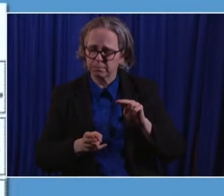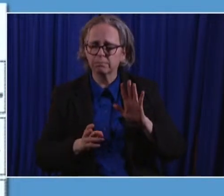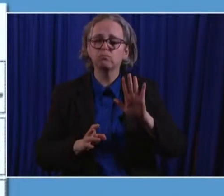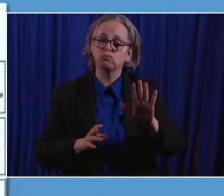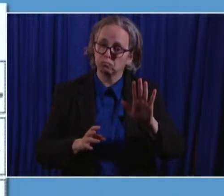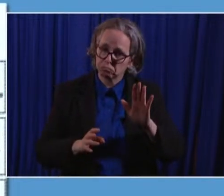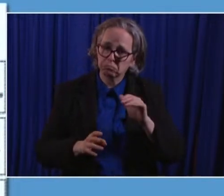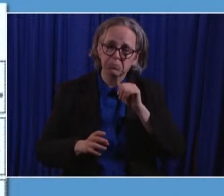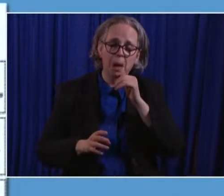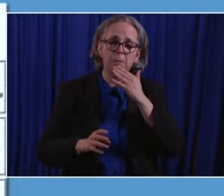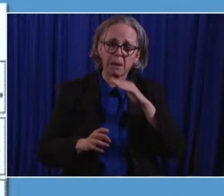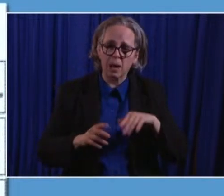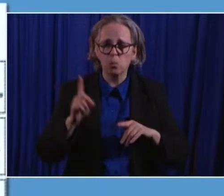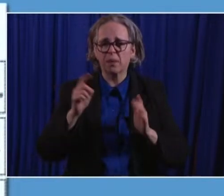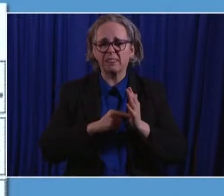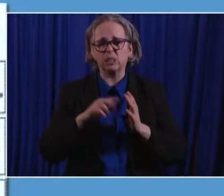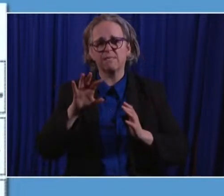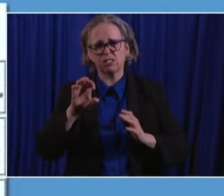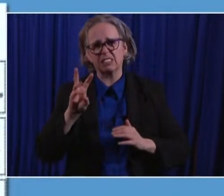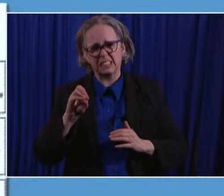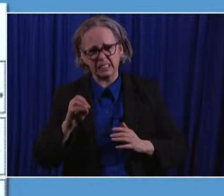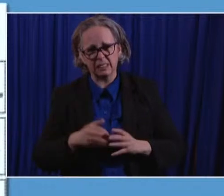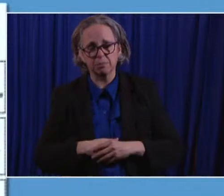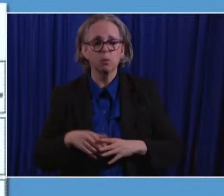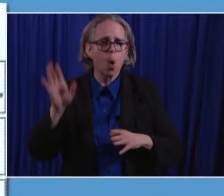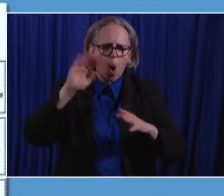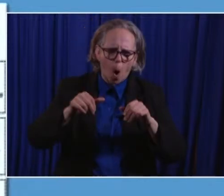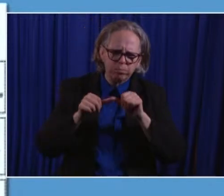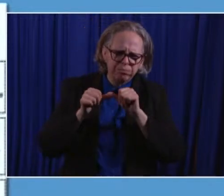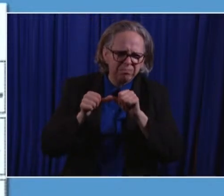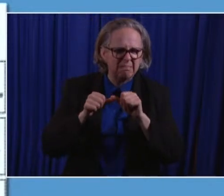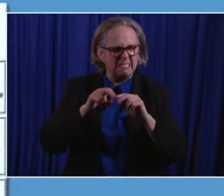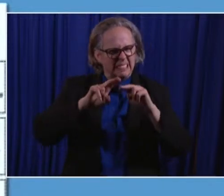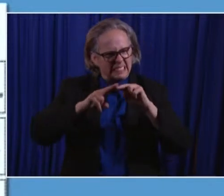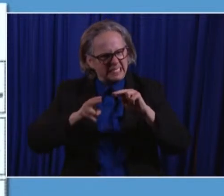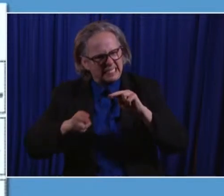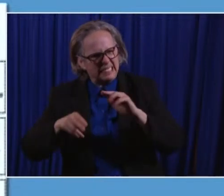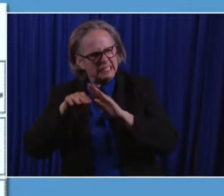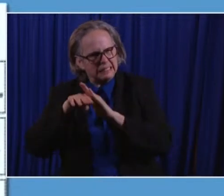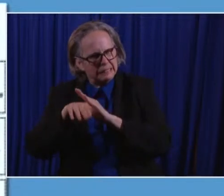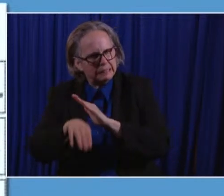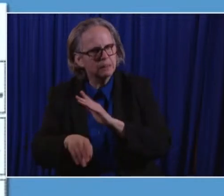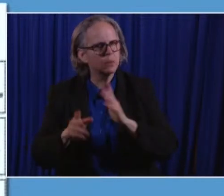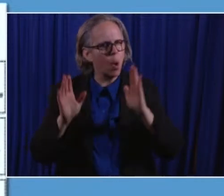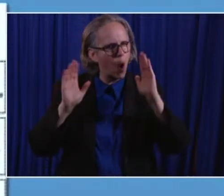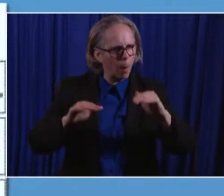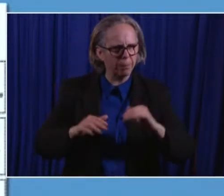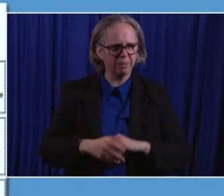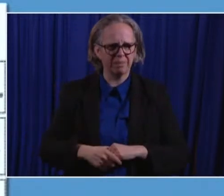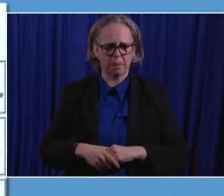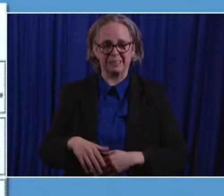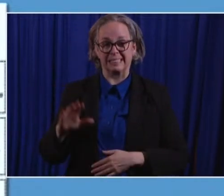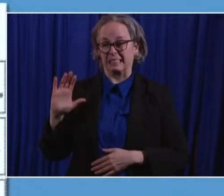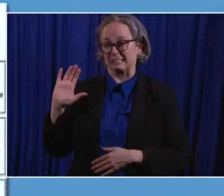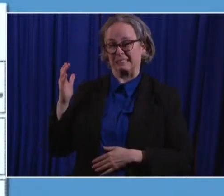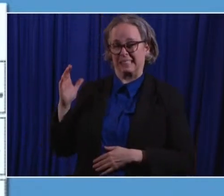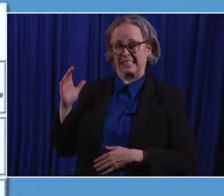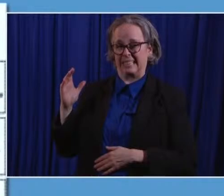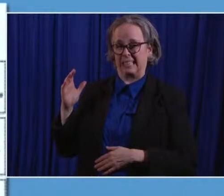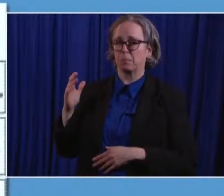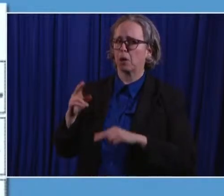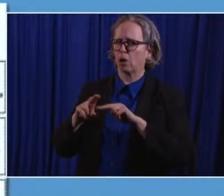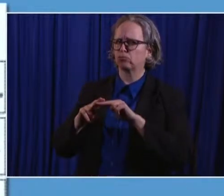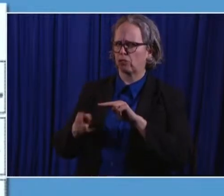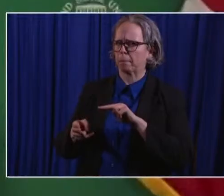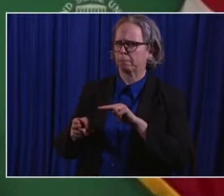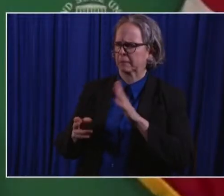we're starting what we hope is a downward trend. We'll have to see, but we're seem to be moving in the right direction. Well,